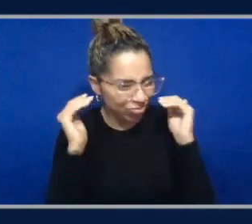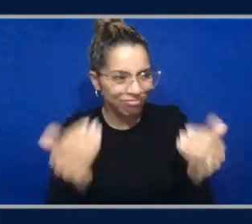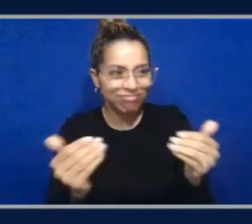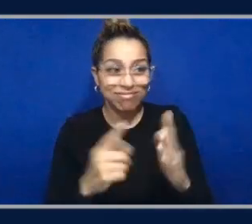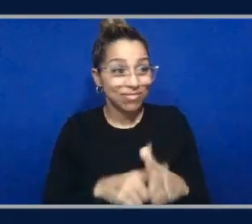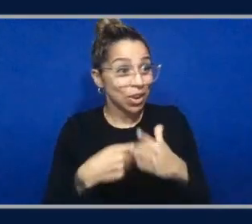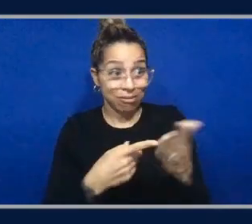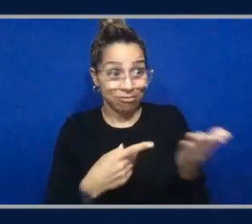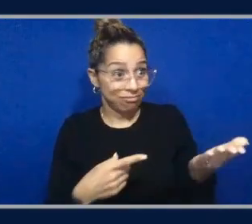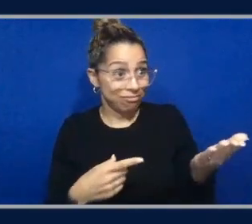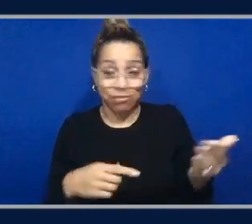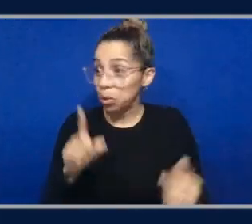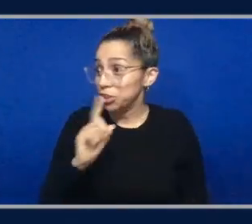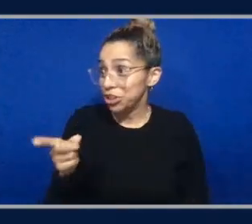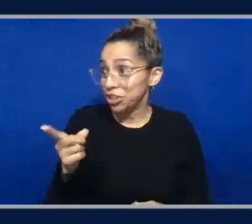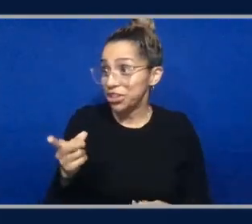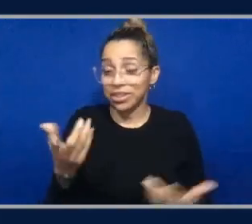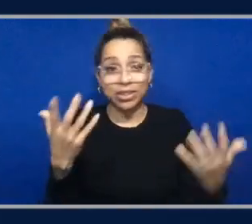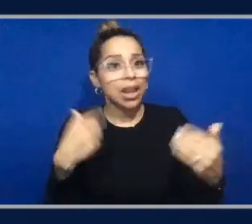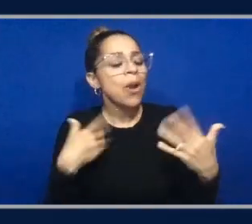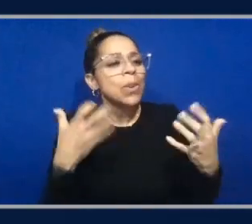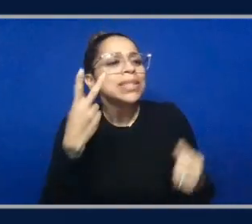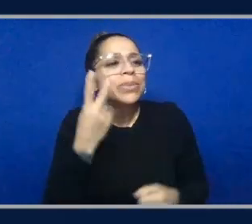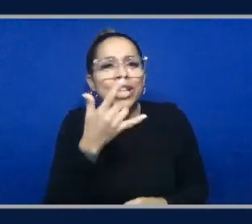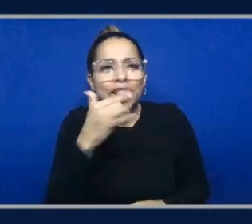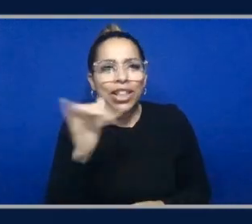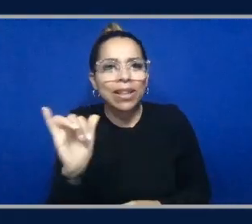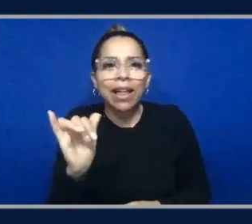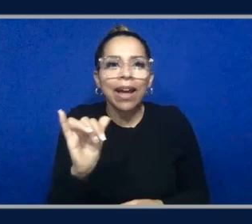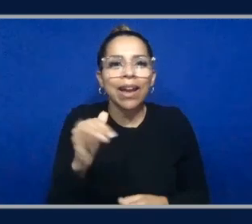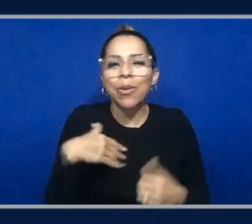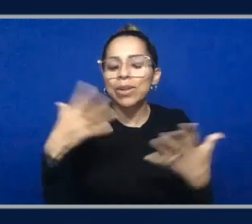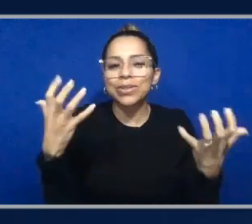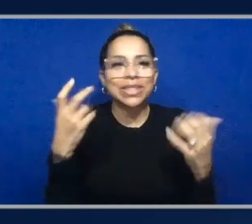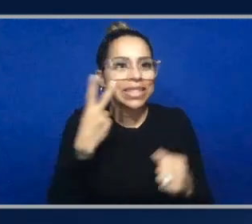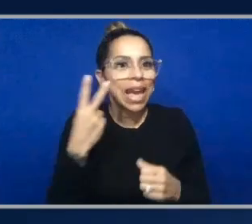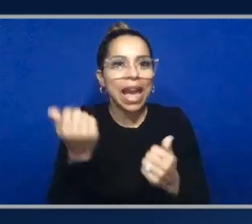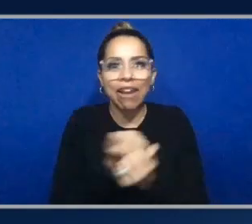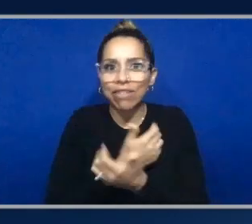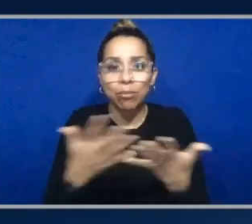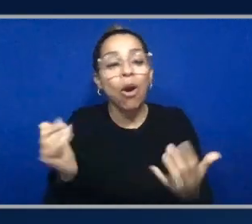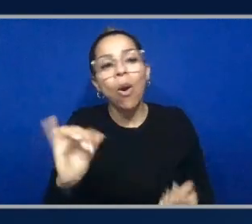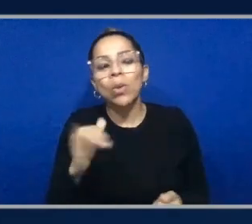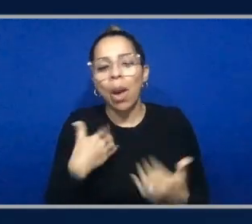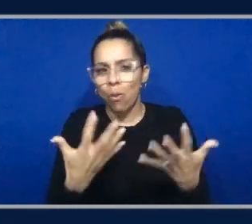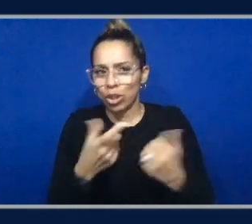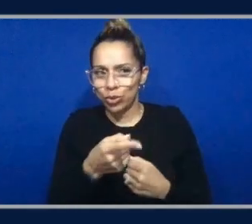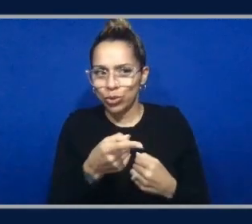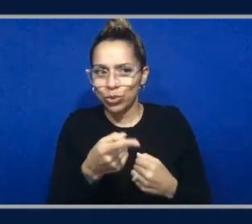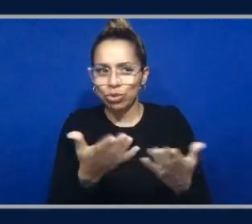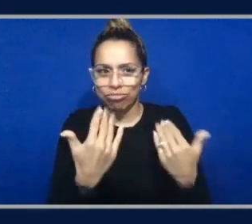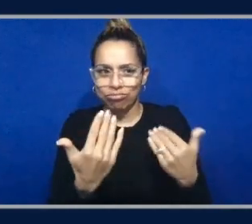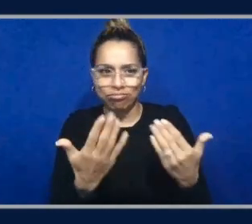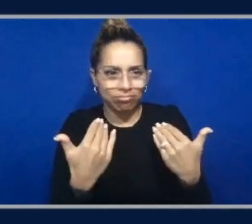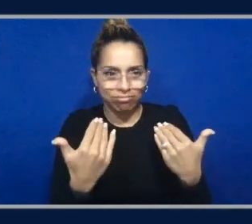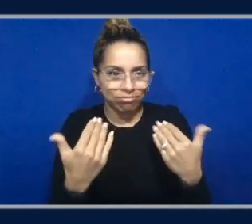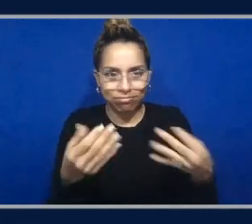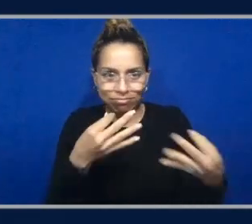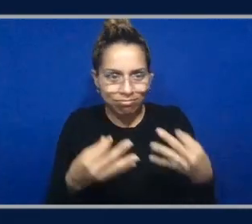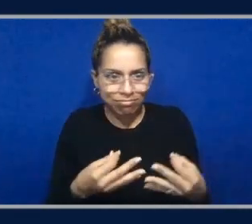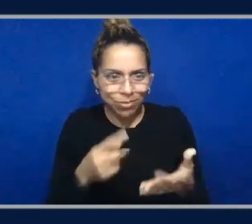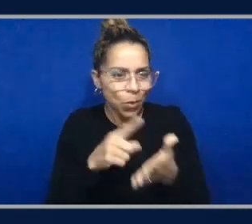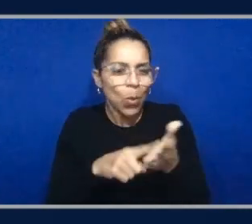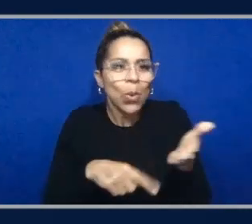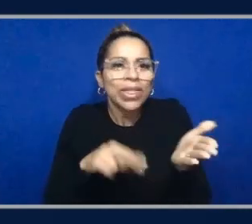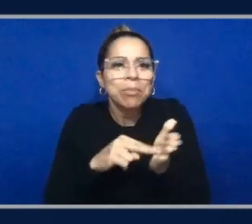Sure. I want to see what this looks like. I want to see everything, but I also want you to start telling me what this means. Yeah. Just the